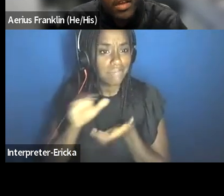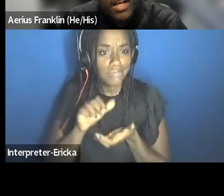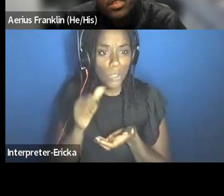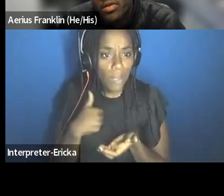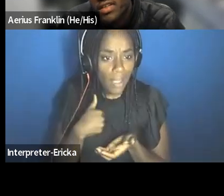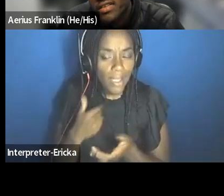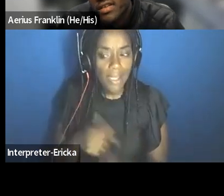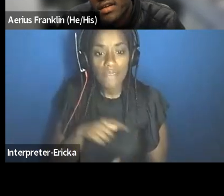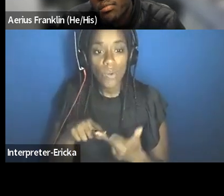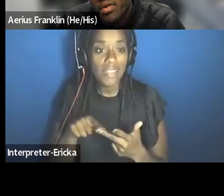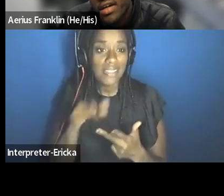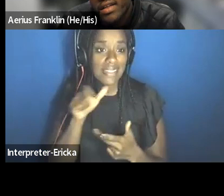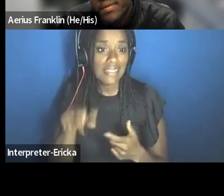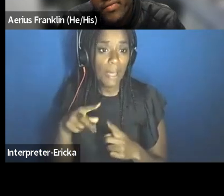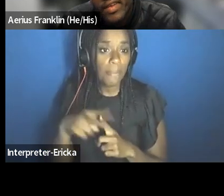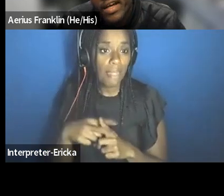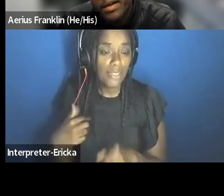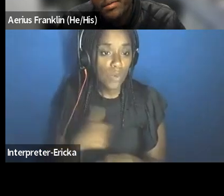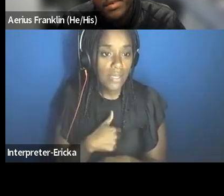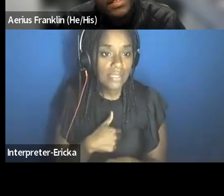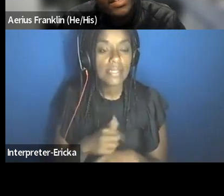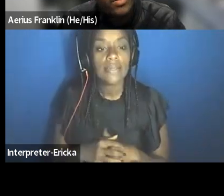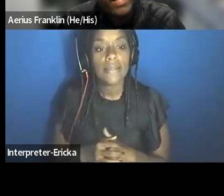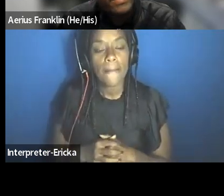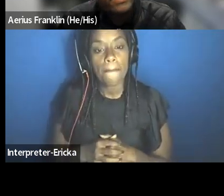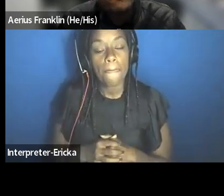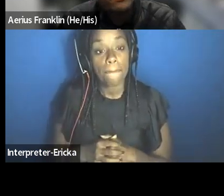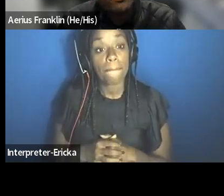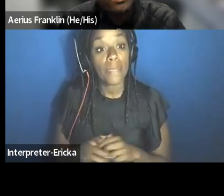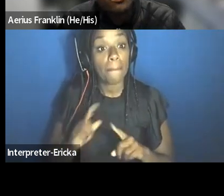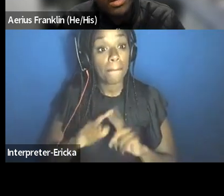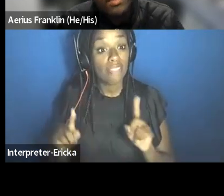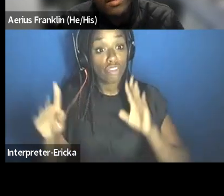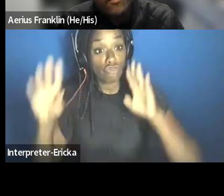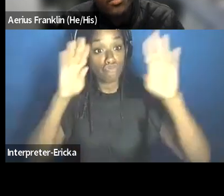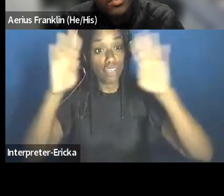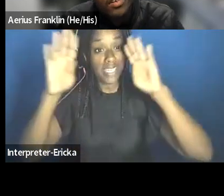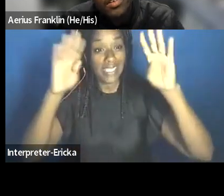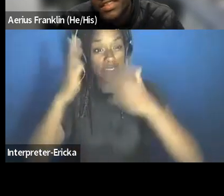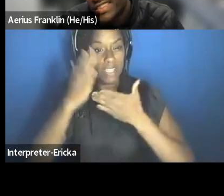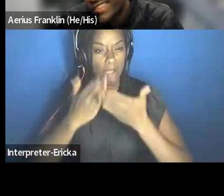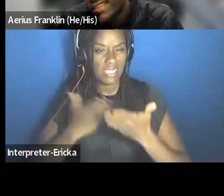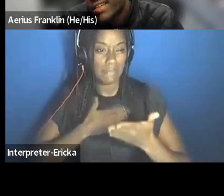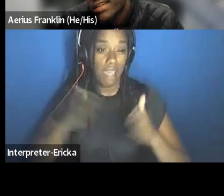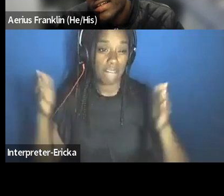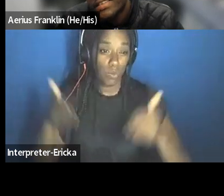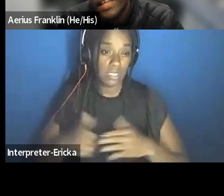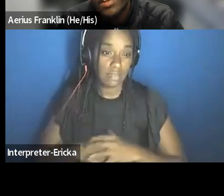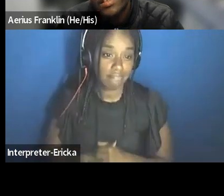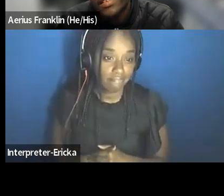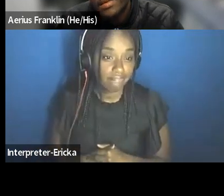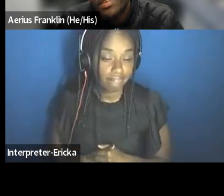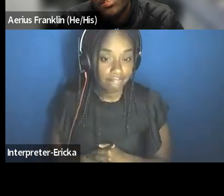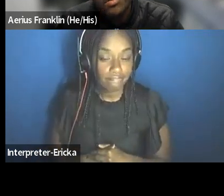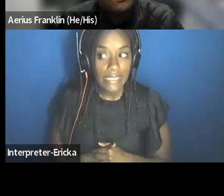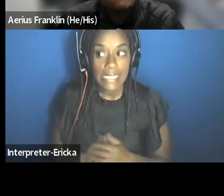not apply to us. But the creativity part is what I'm kind of focusing on, is just because I